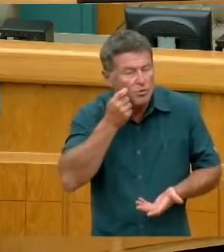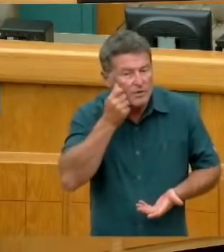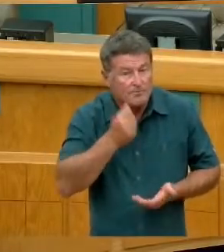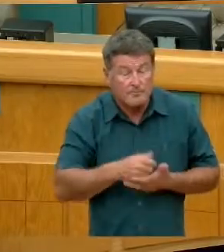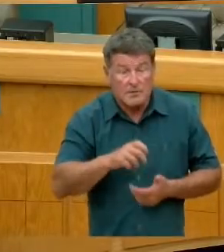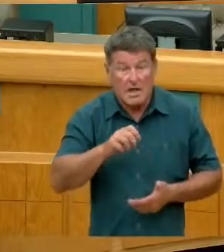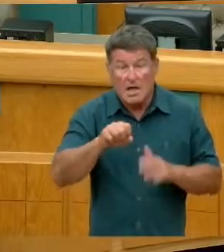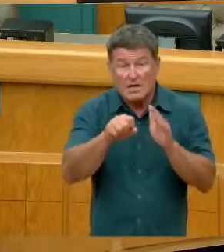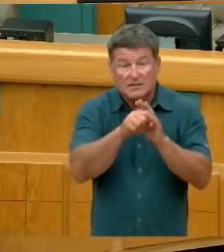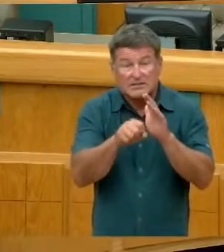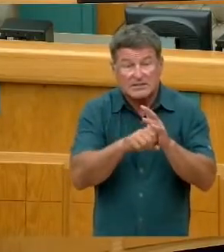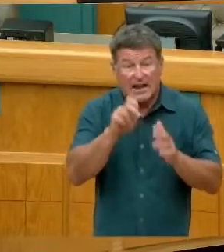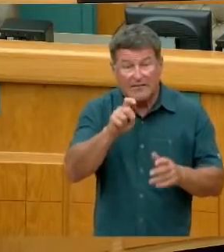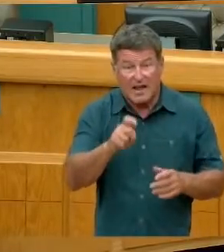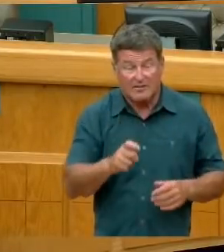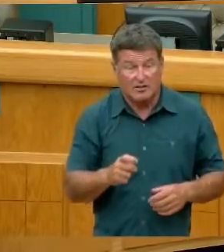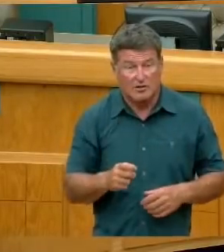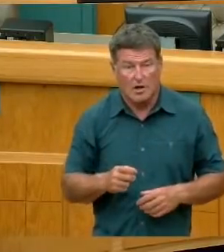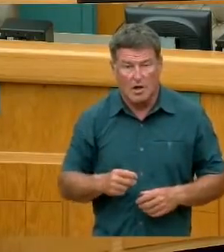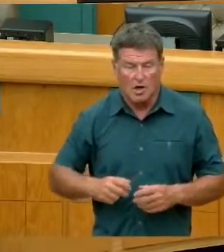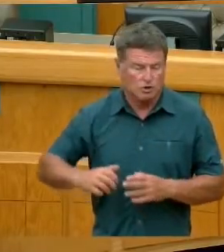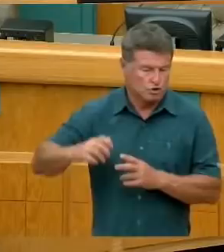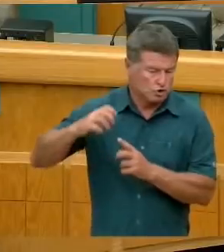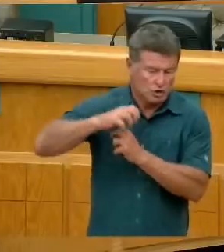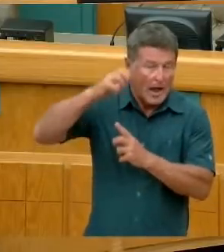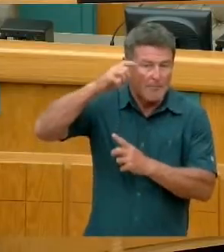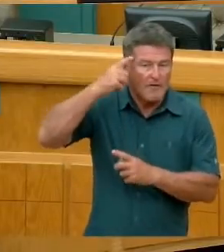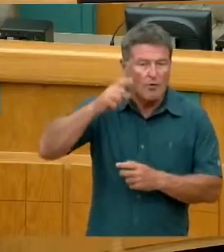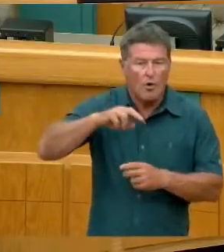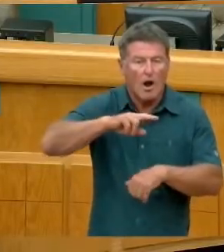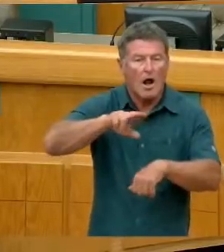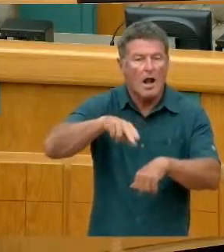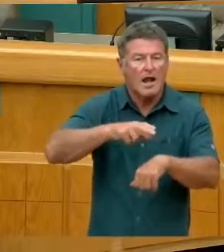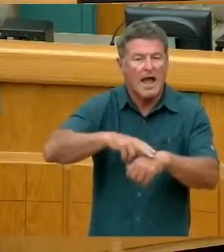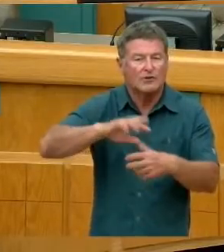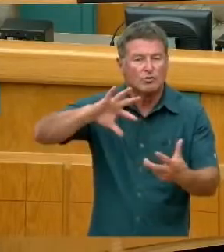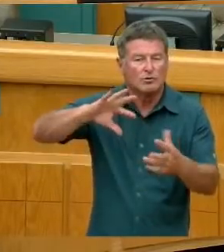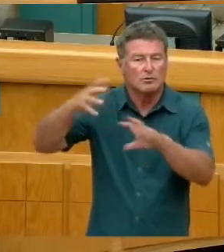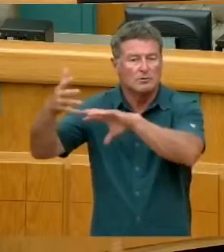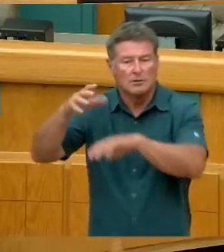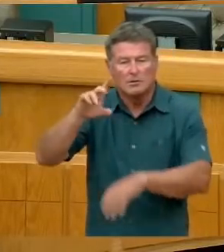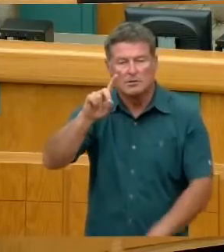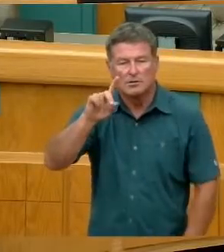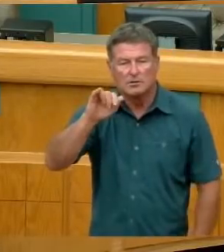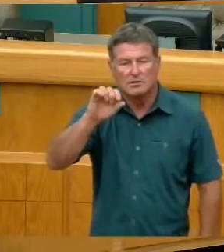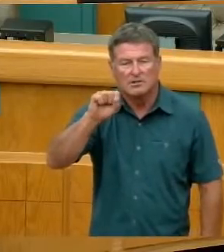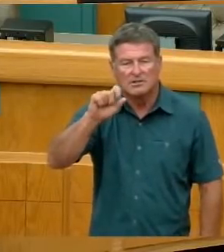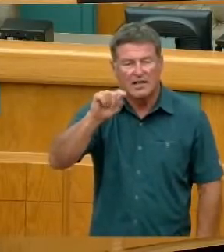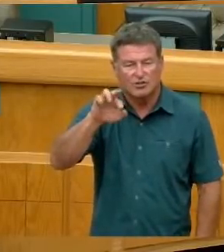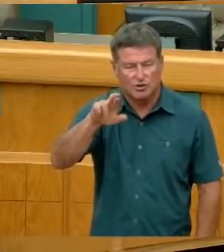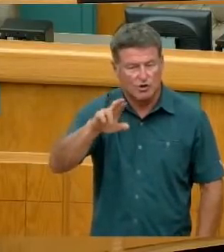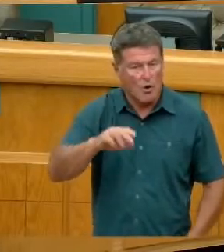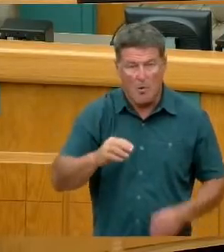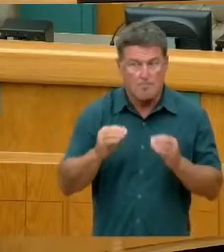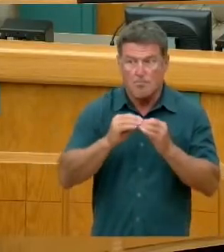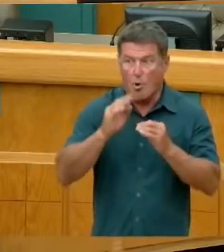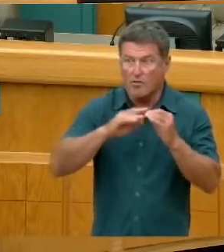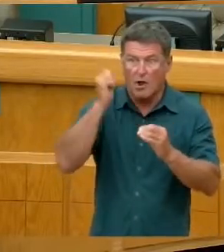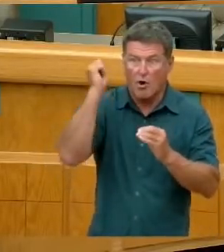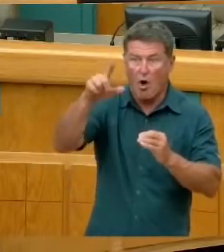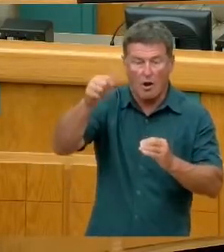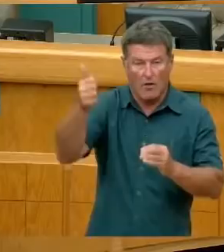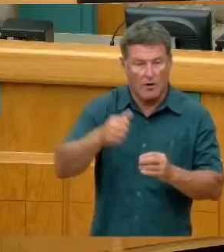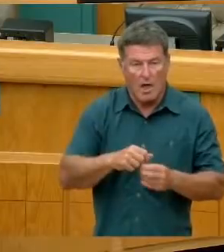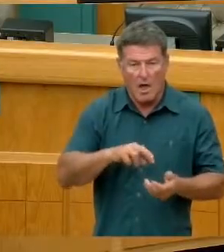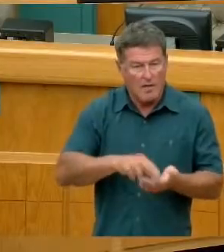natural disasters than any other state in the union. So you know what that makes us? Ready. We're